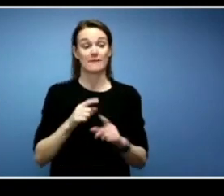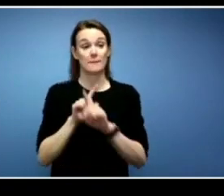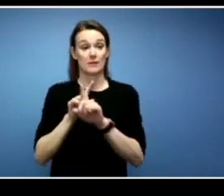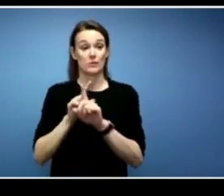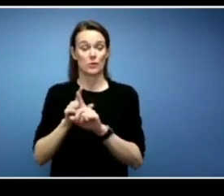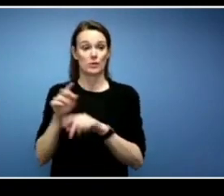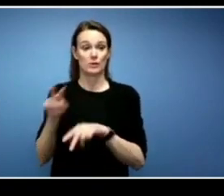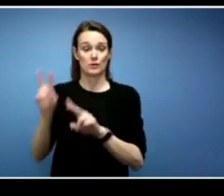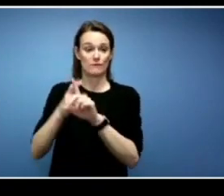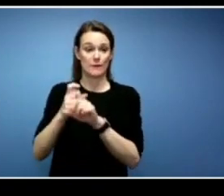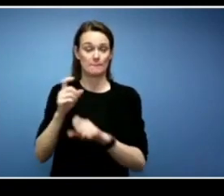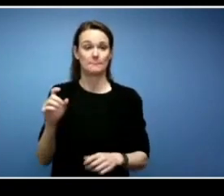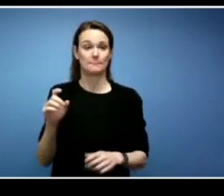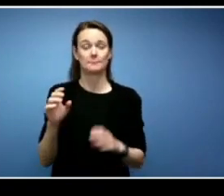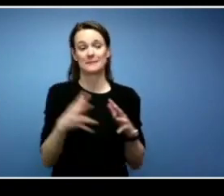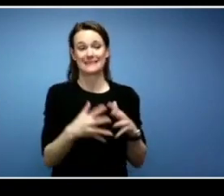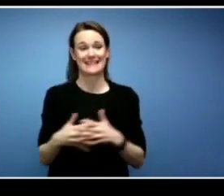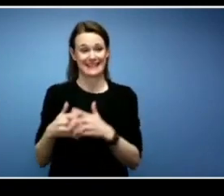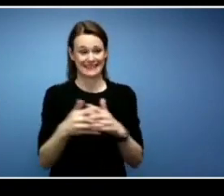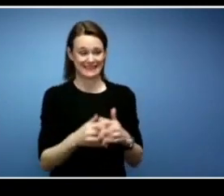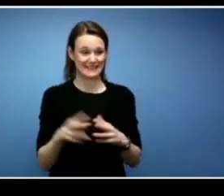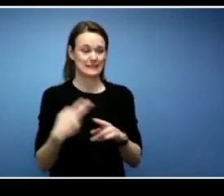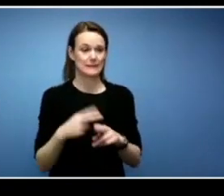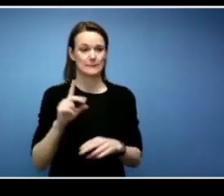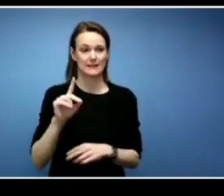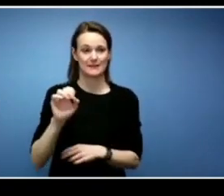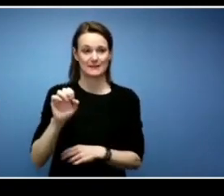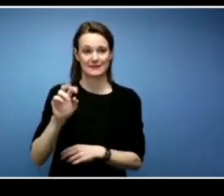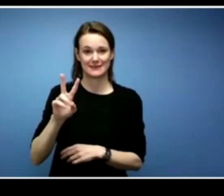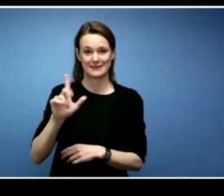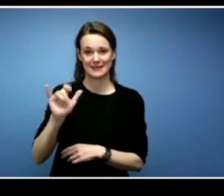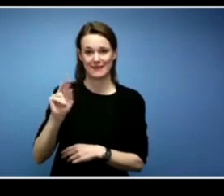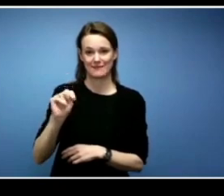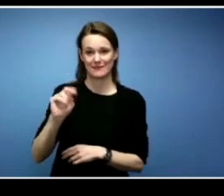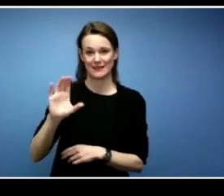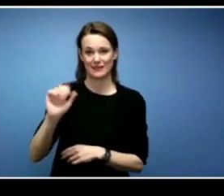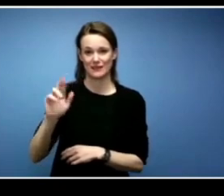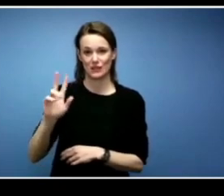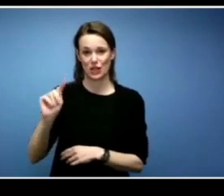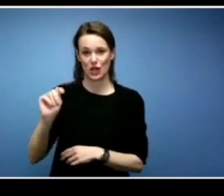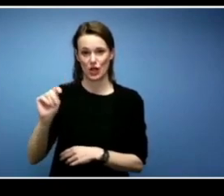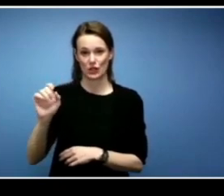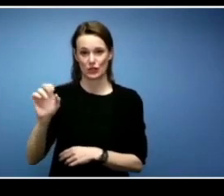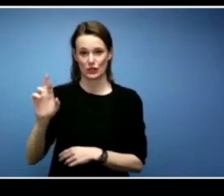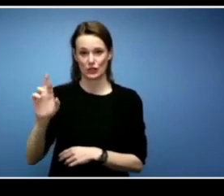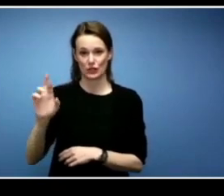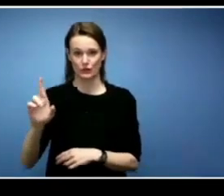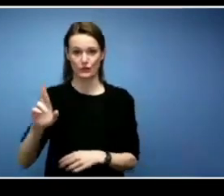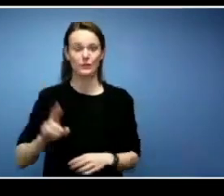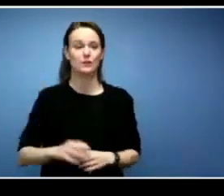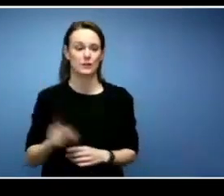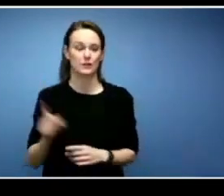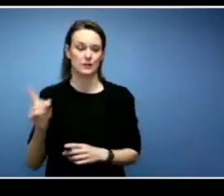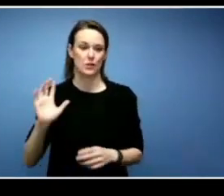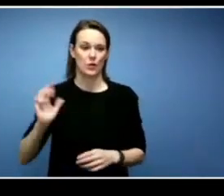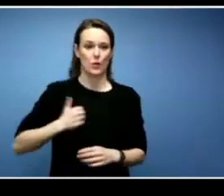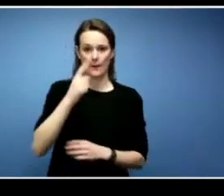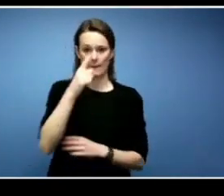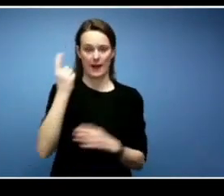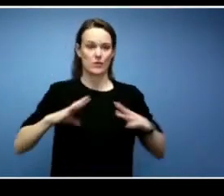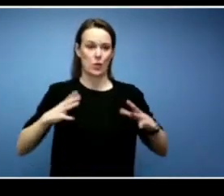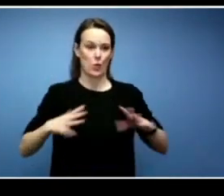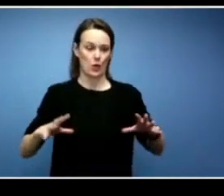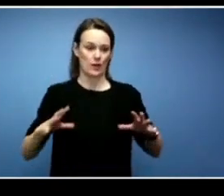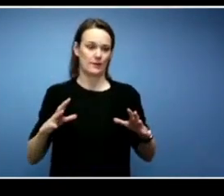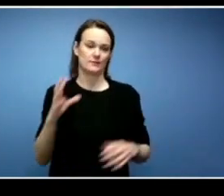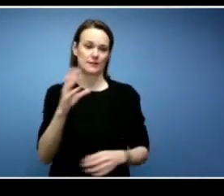Devlin Carter. He owns one of the largest Black-owned independent clothing brands called Sia. It's called Somewhere in America. He designs for all the